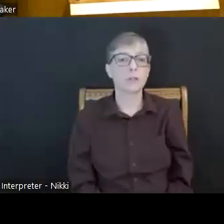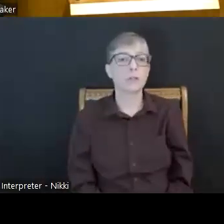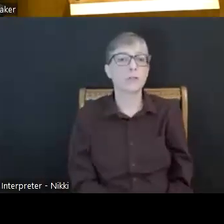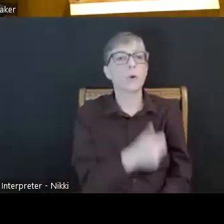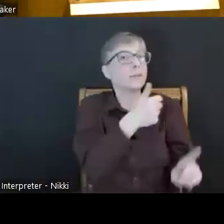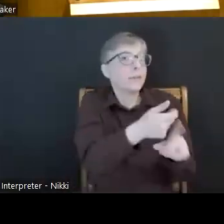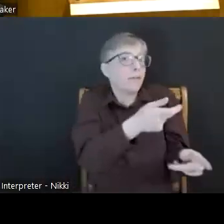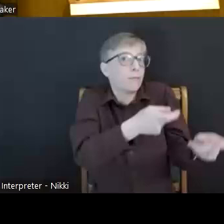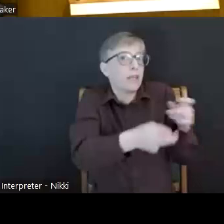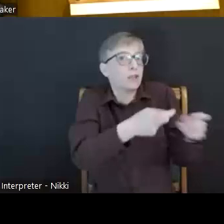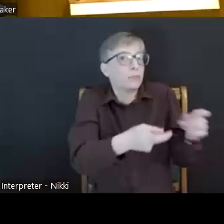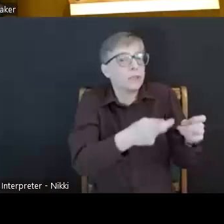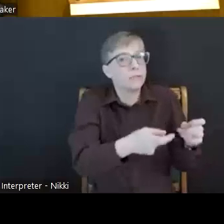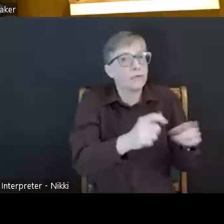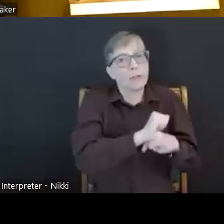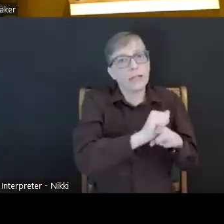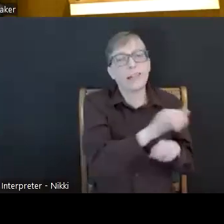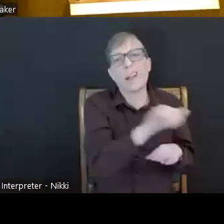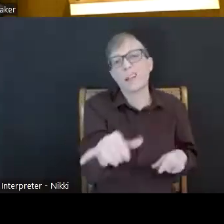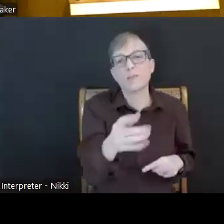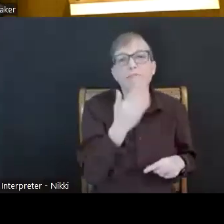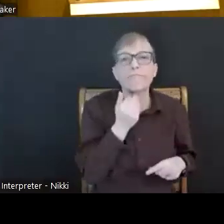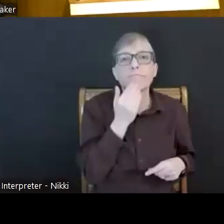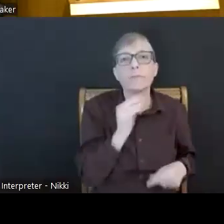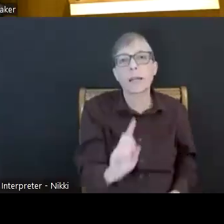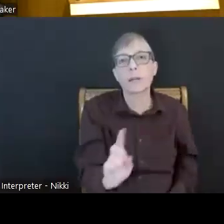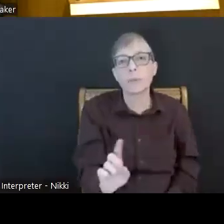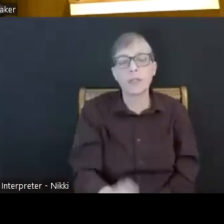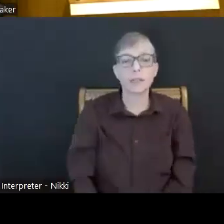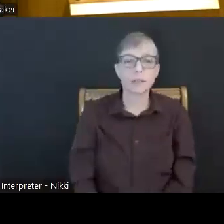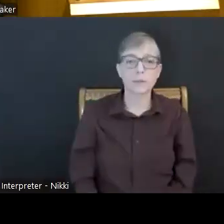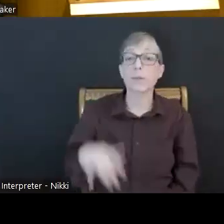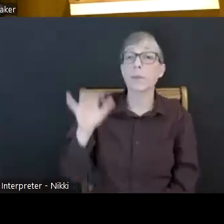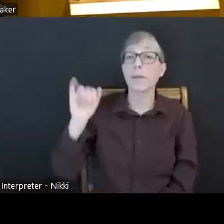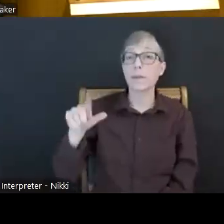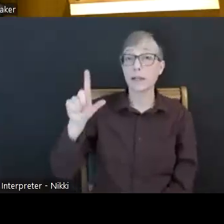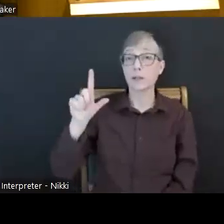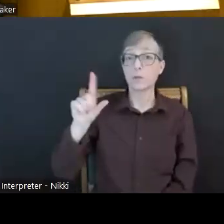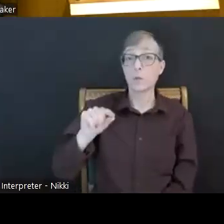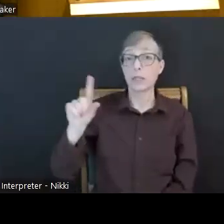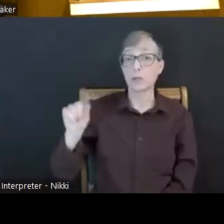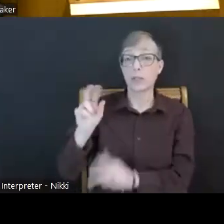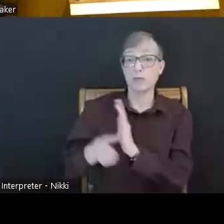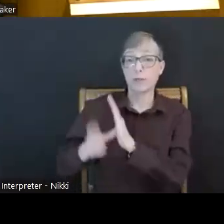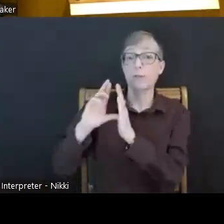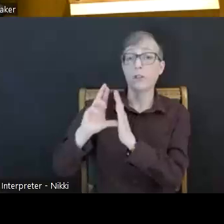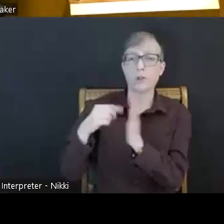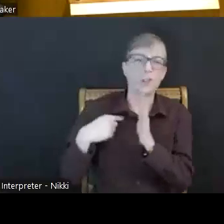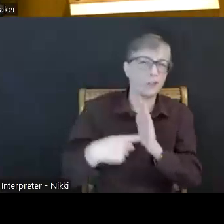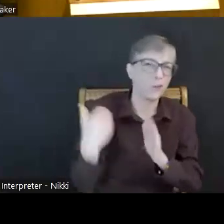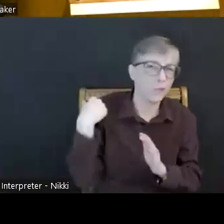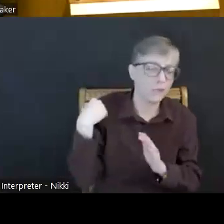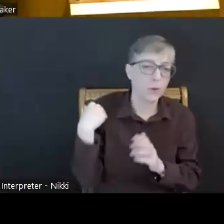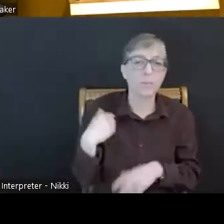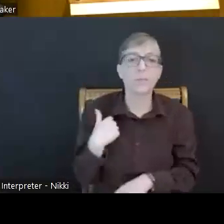diabetes. In the 2020 review that I did, that I showed before, we reached the same conclusion, although some studies of